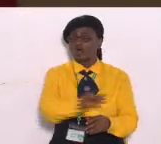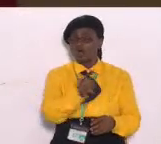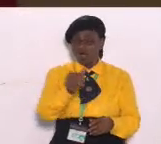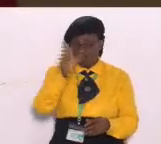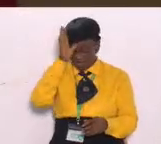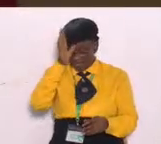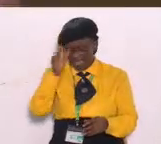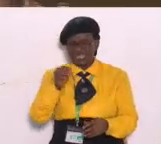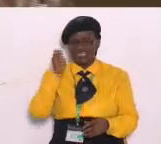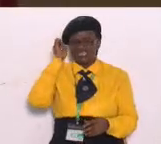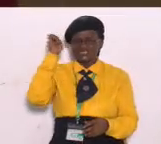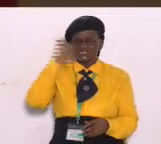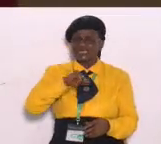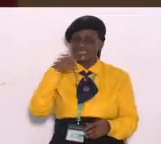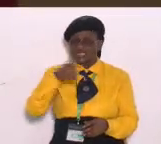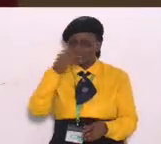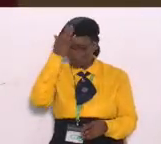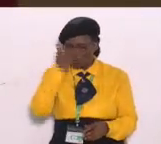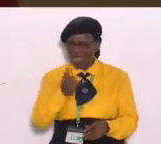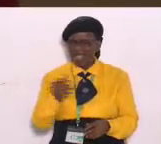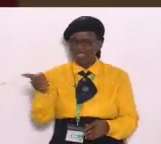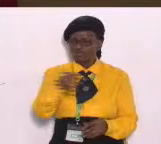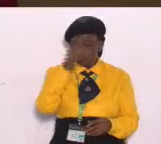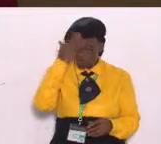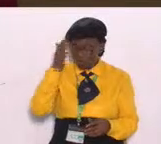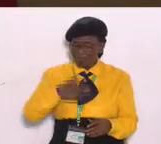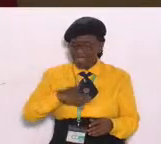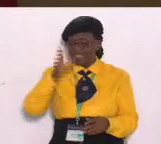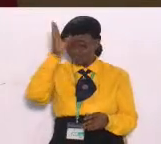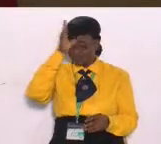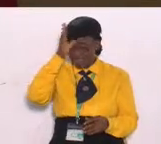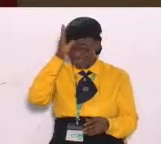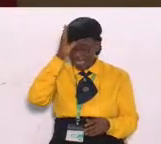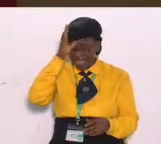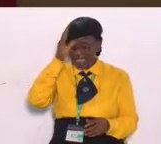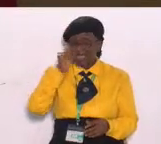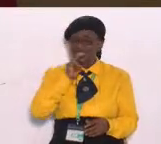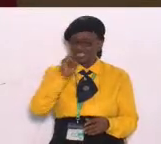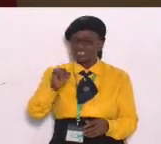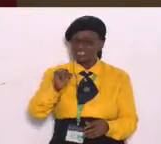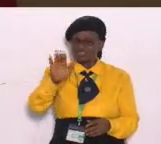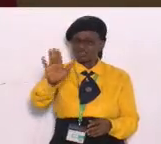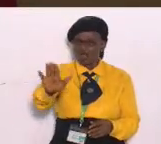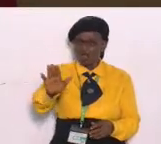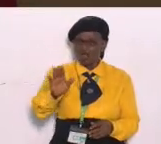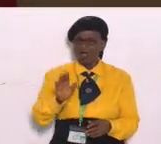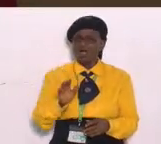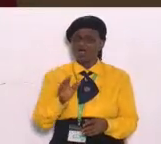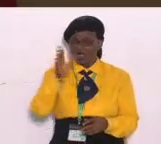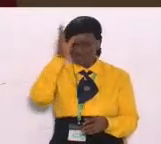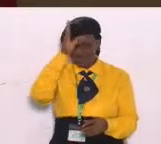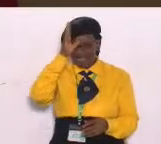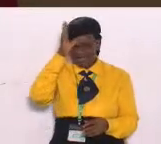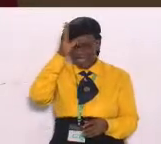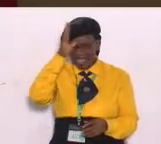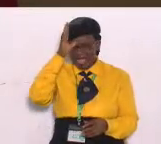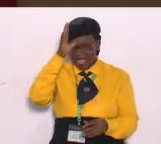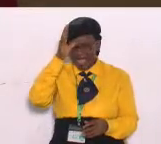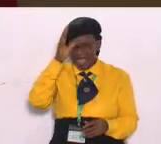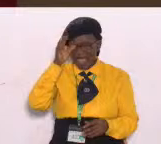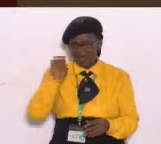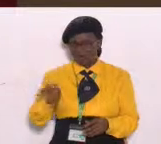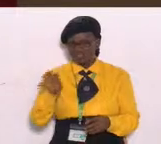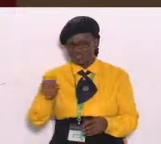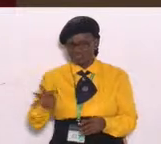They said, why? He said, because you know my father is your father's witch doctor. He can